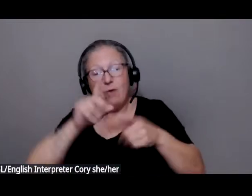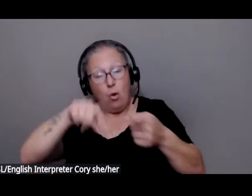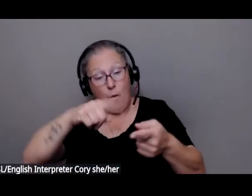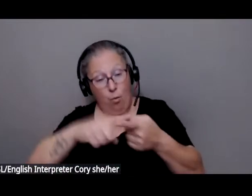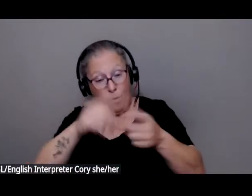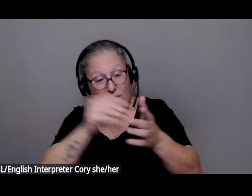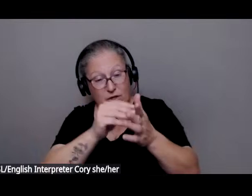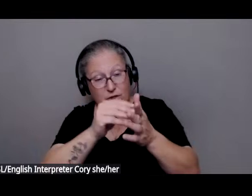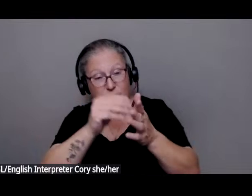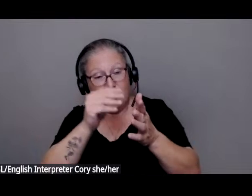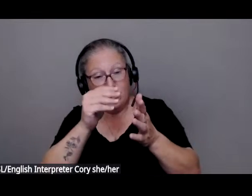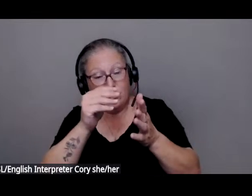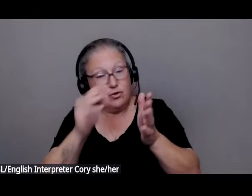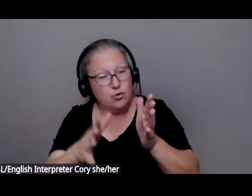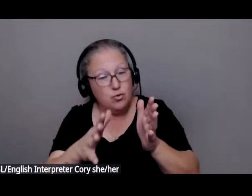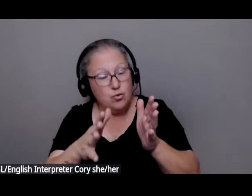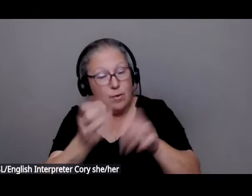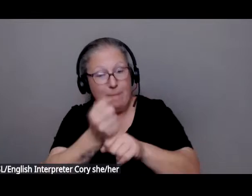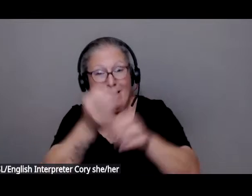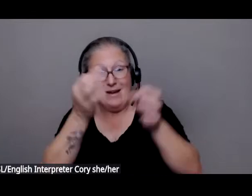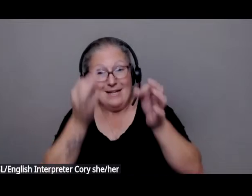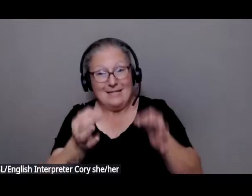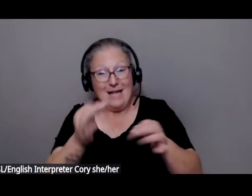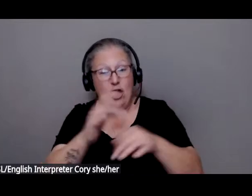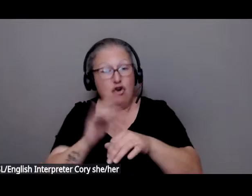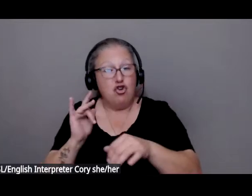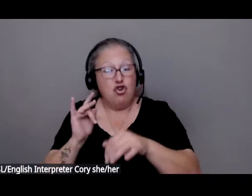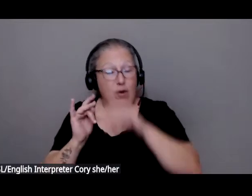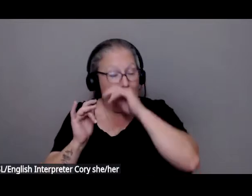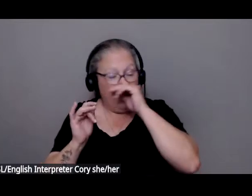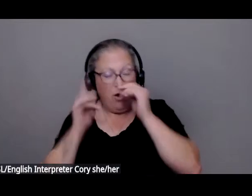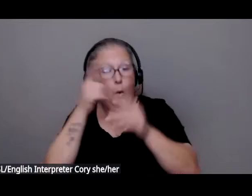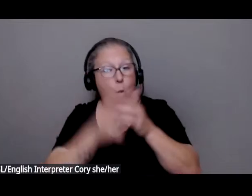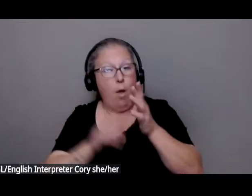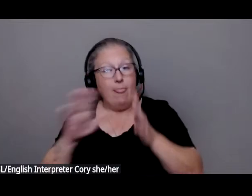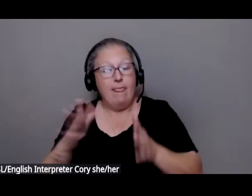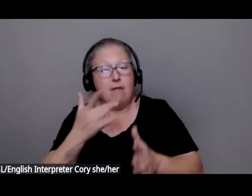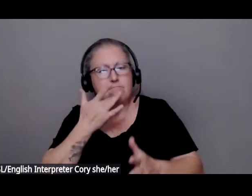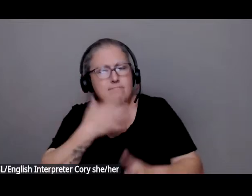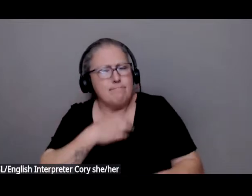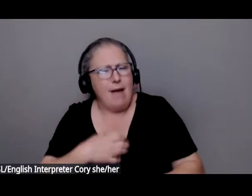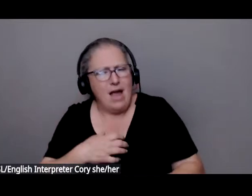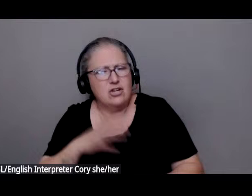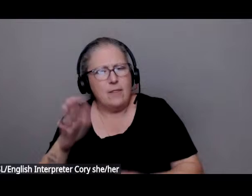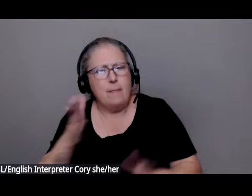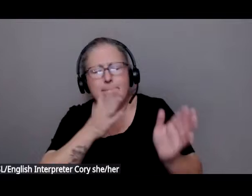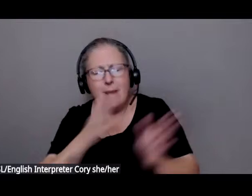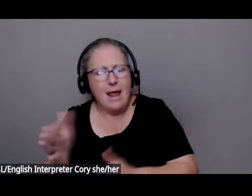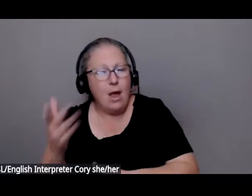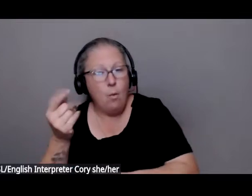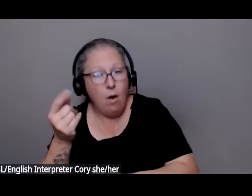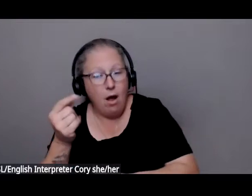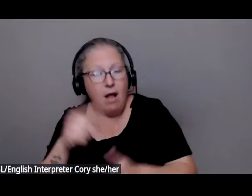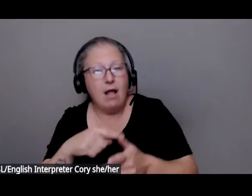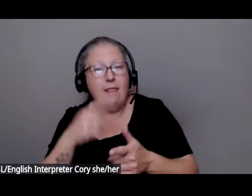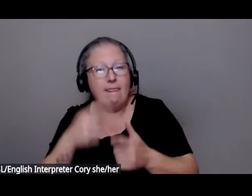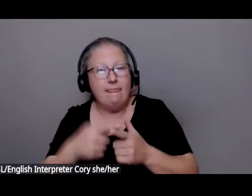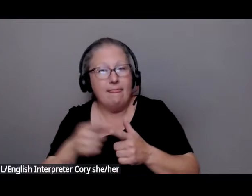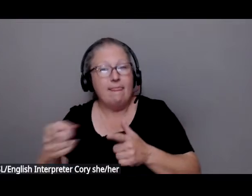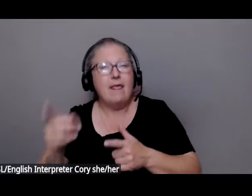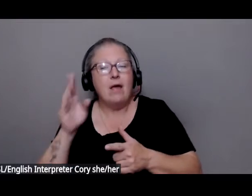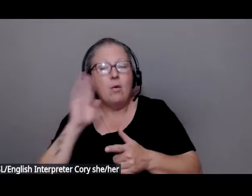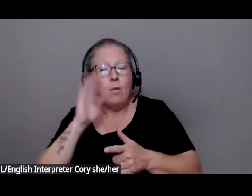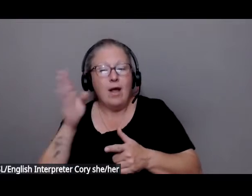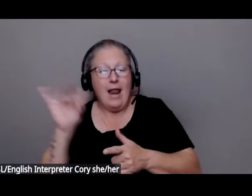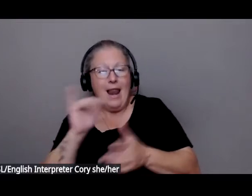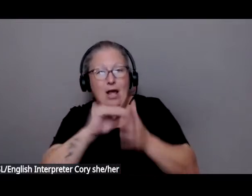students decide earlier what their passion is, what their plan is, then they're going to, like